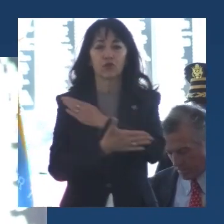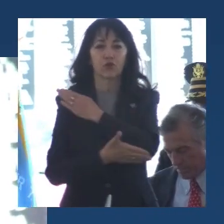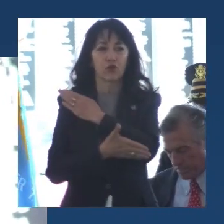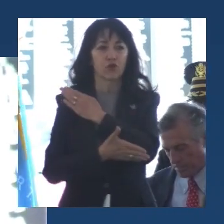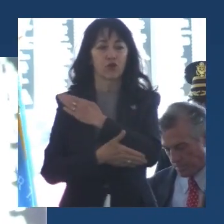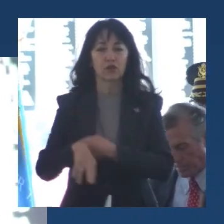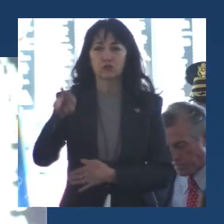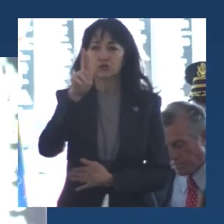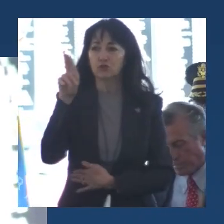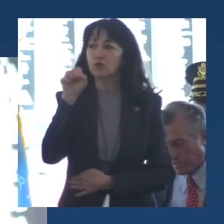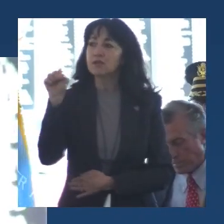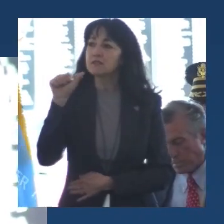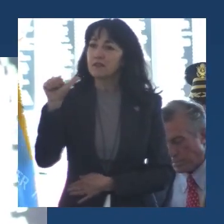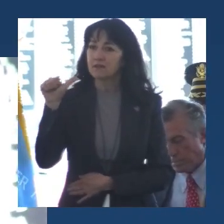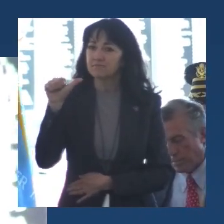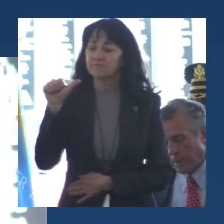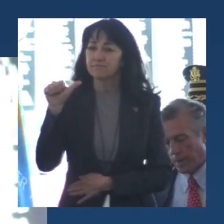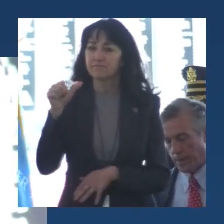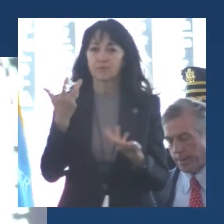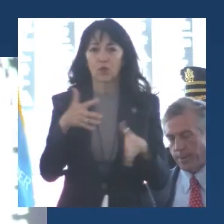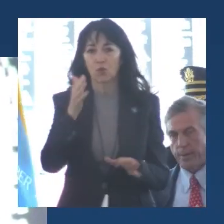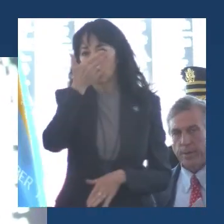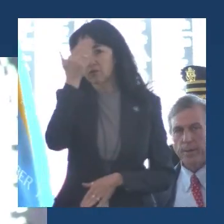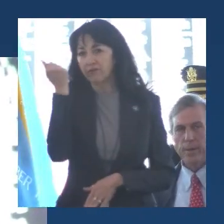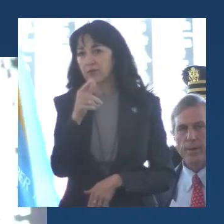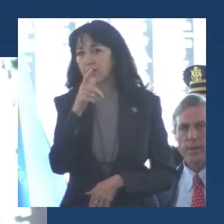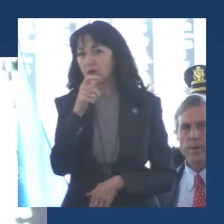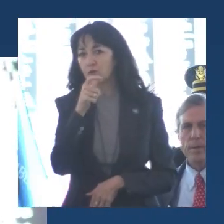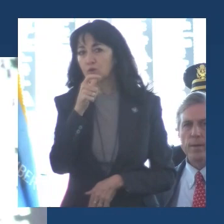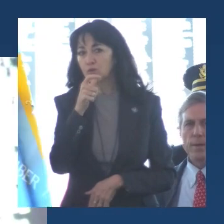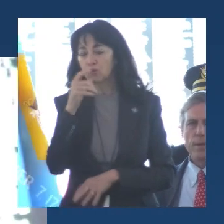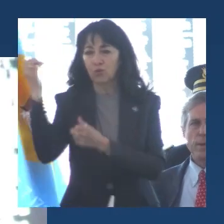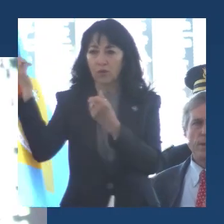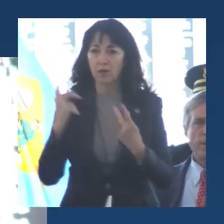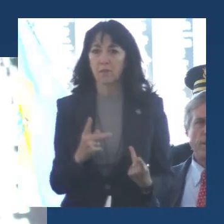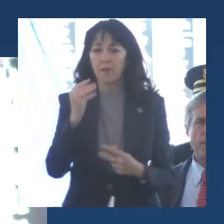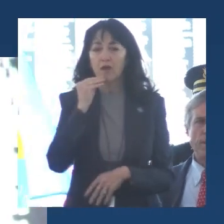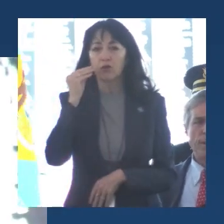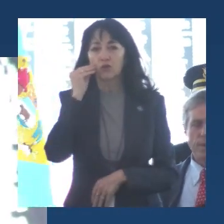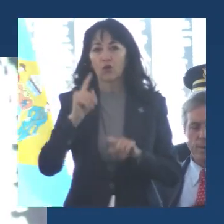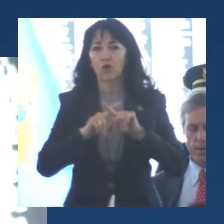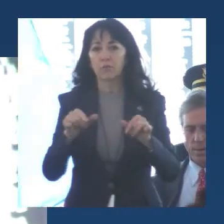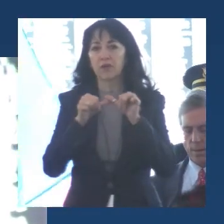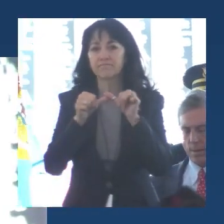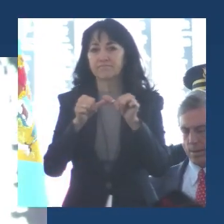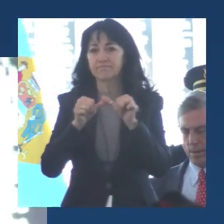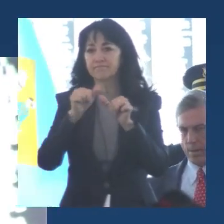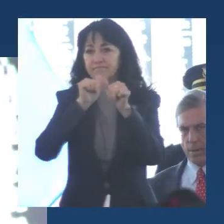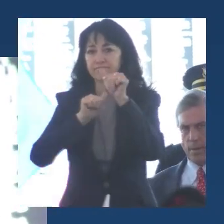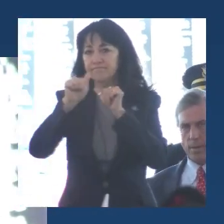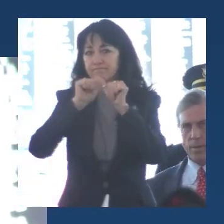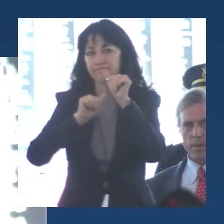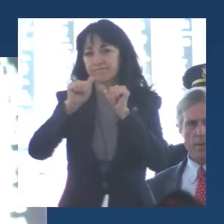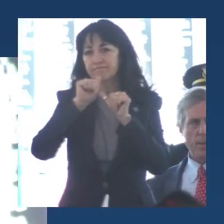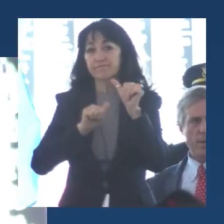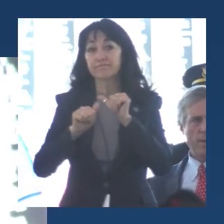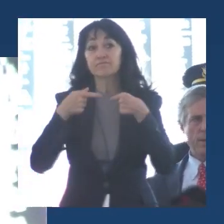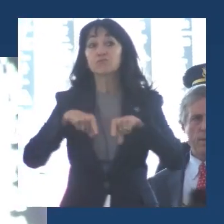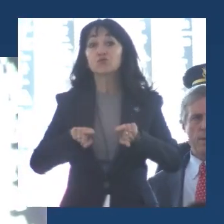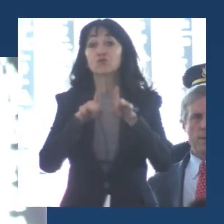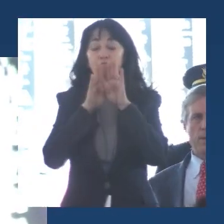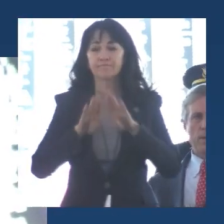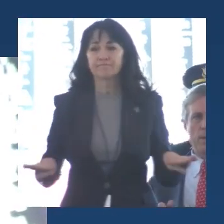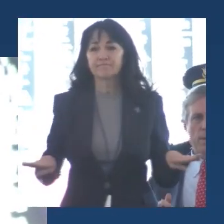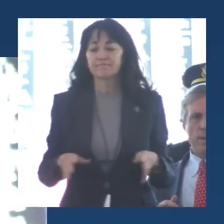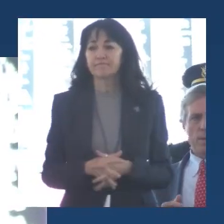America. And let us not forget those who returned home but continue to suffer in silence. I'm sure everyone